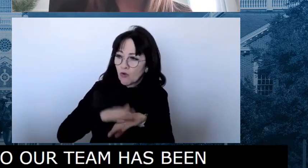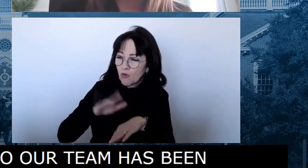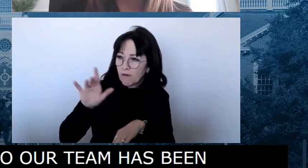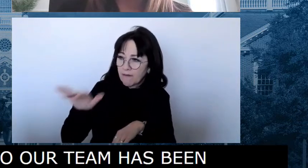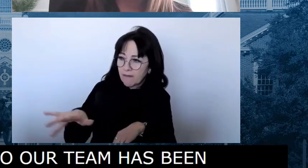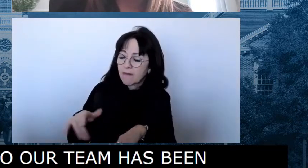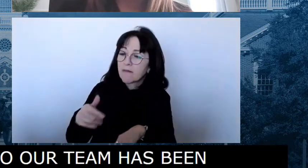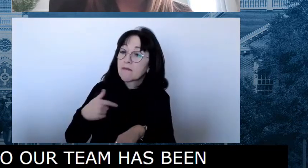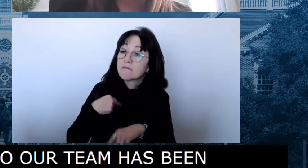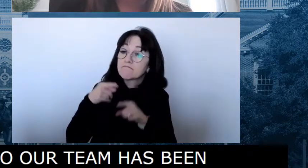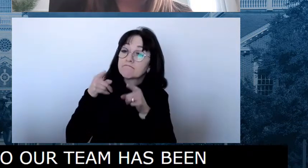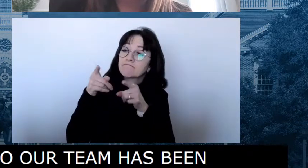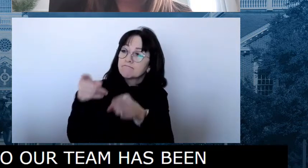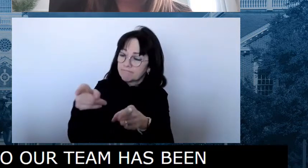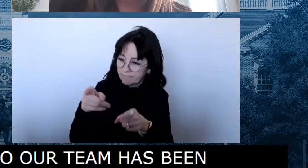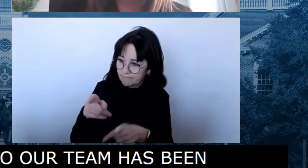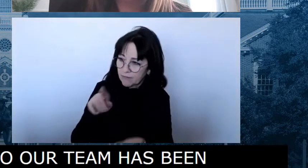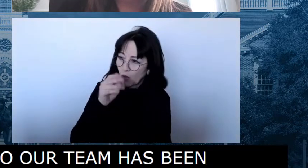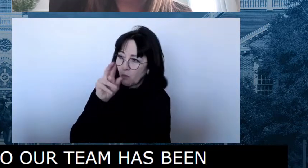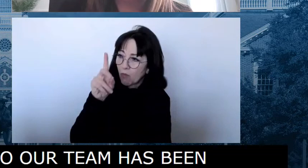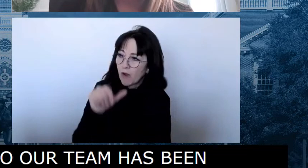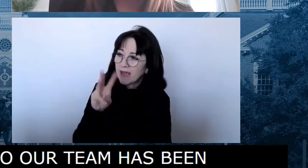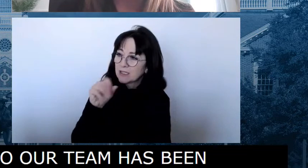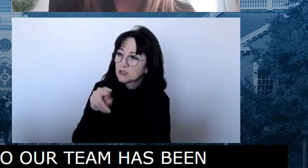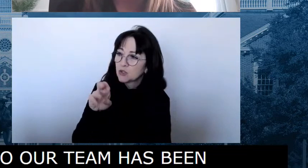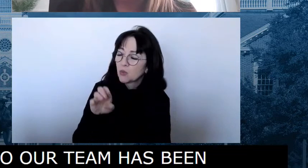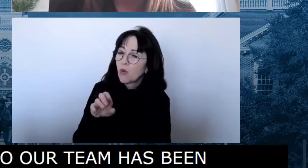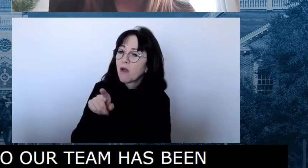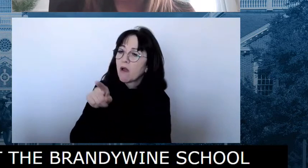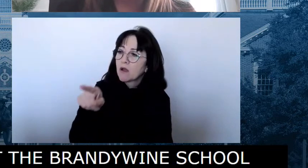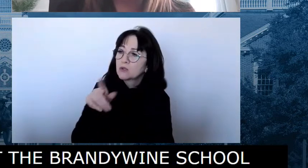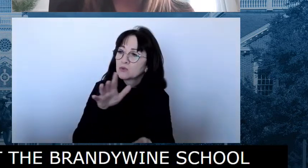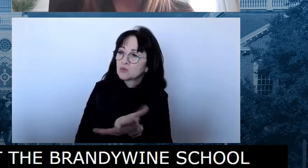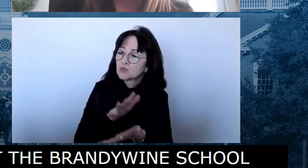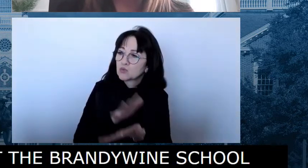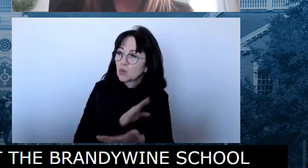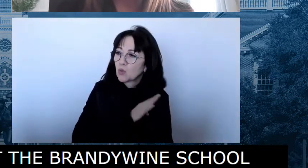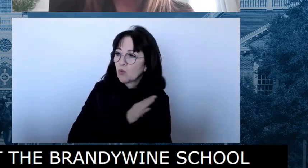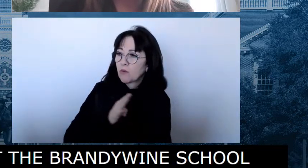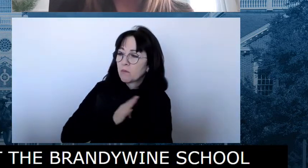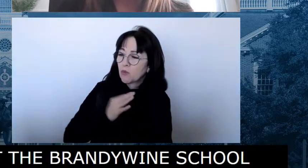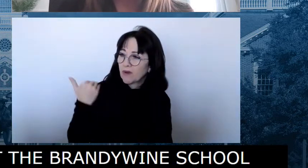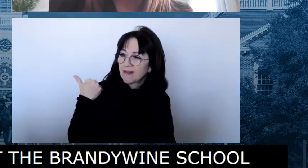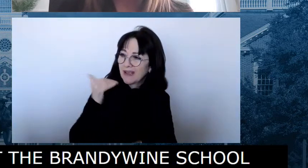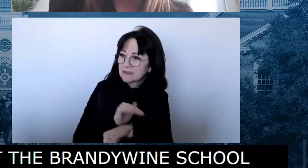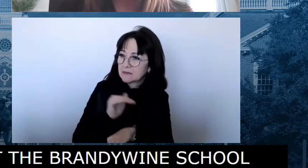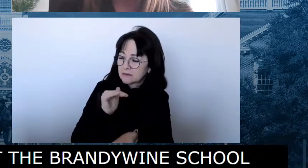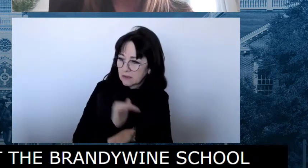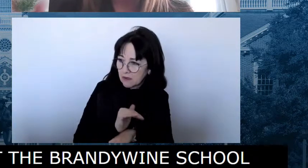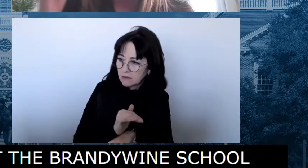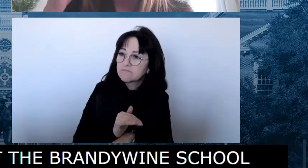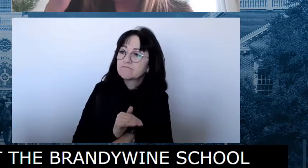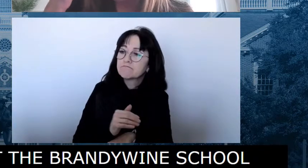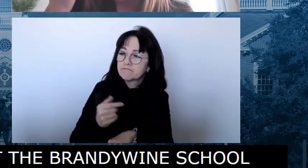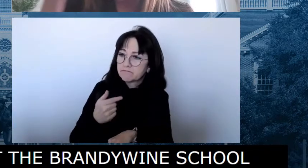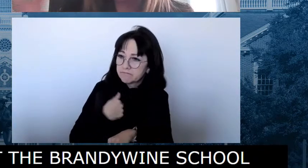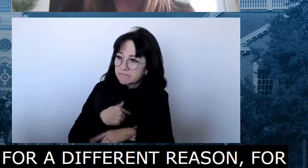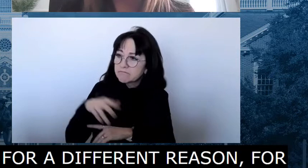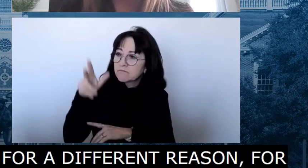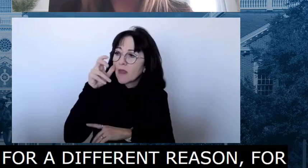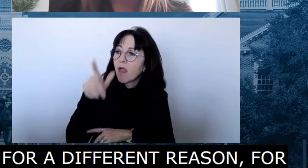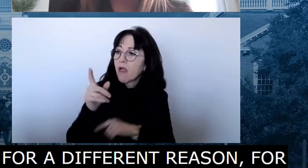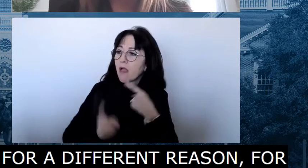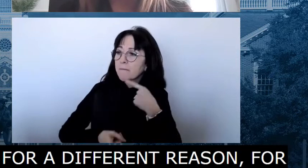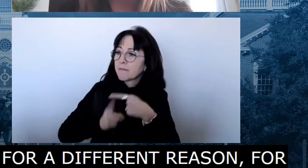meeting last night for different reason for our Wilmington Learning Collaborative. I did hear a positive feedback from some of the